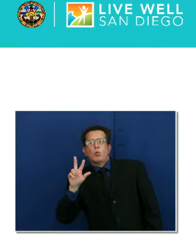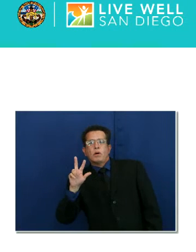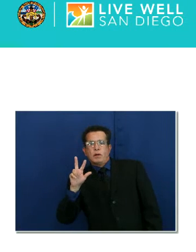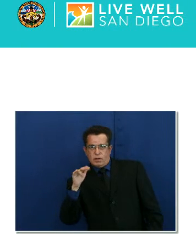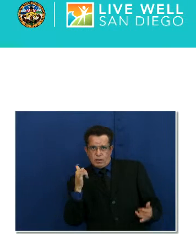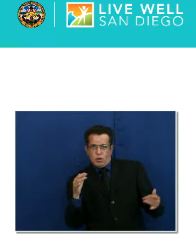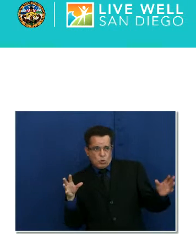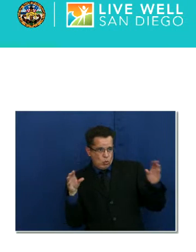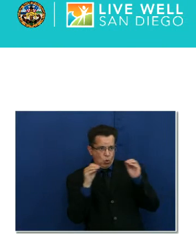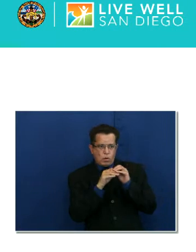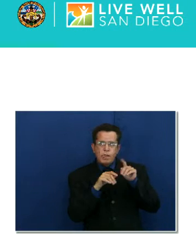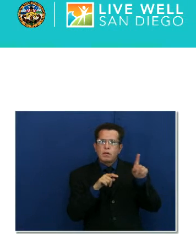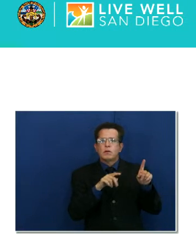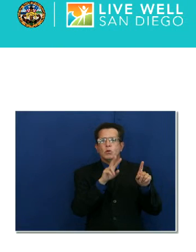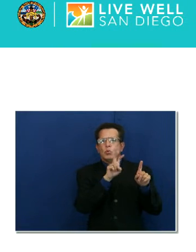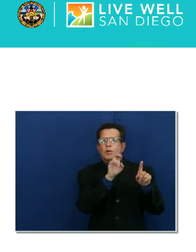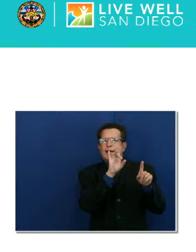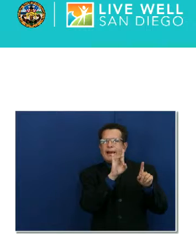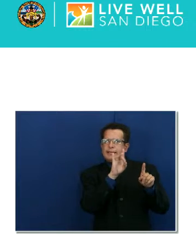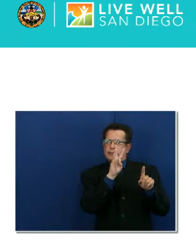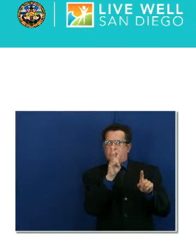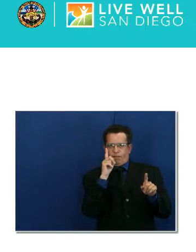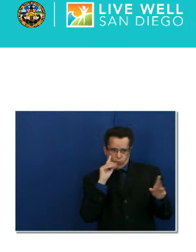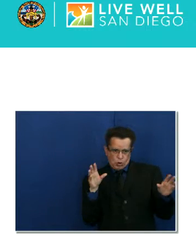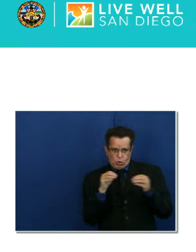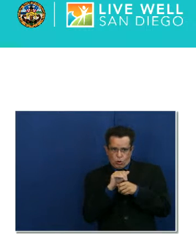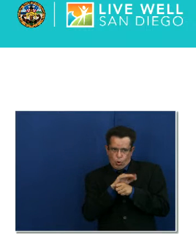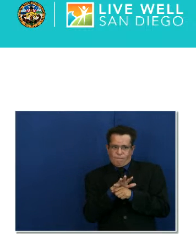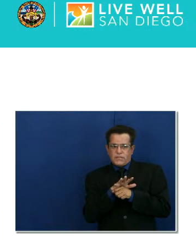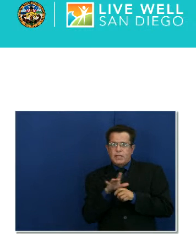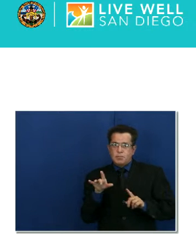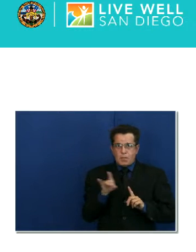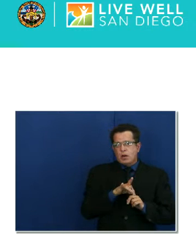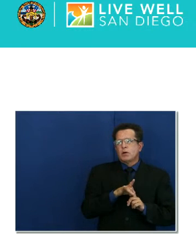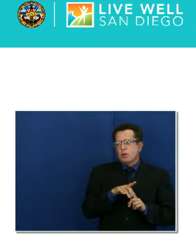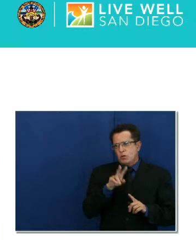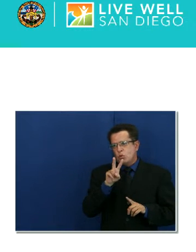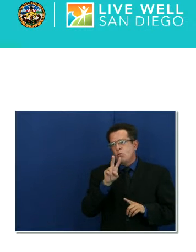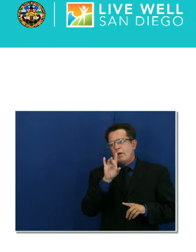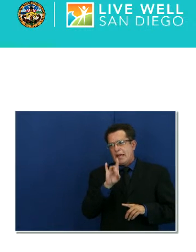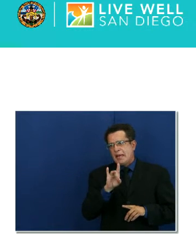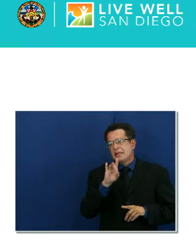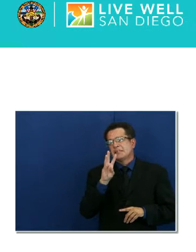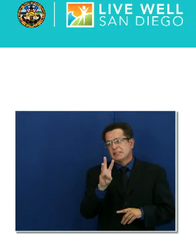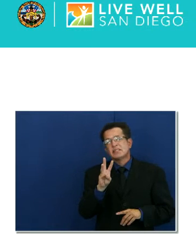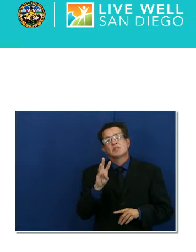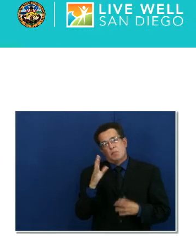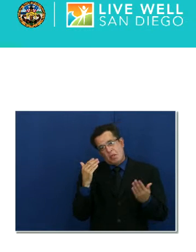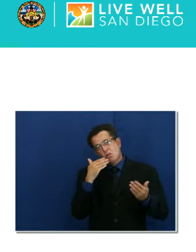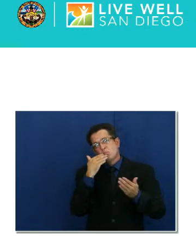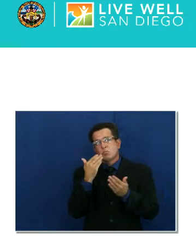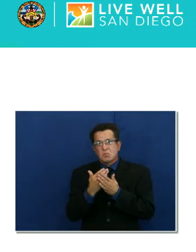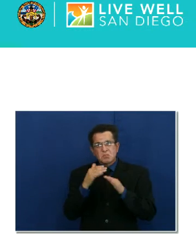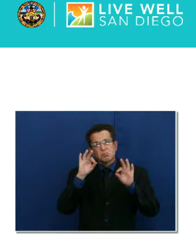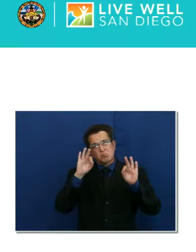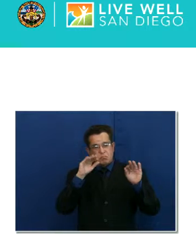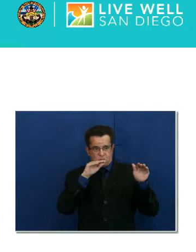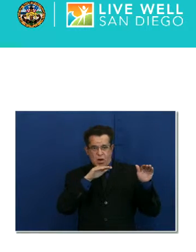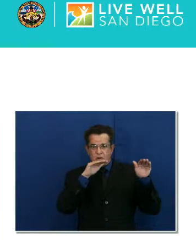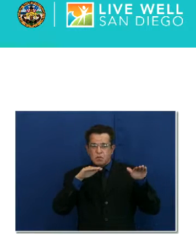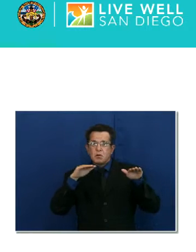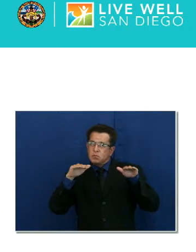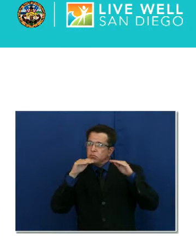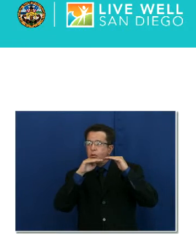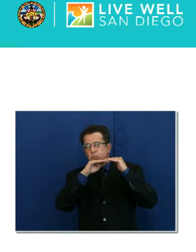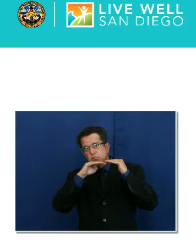at 286, slight uptick, but generally consistent with where we were, say, 3 weeks ago. So you see that